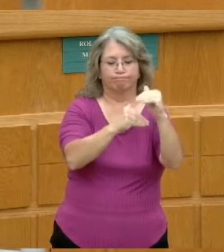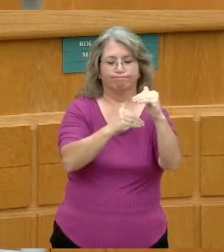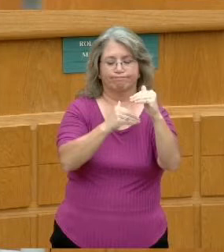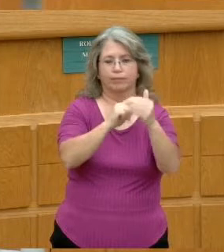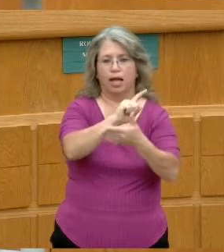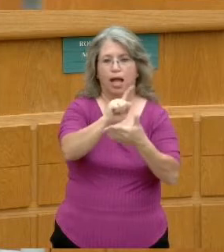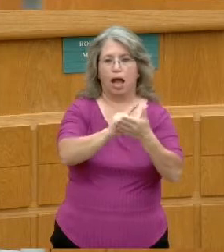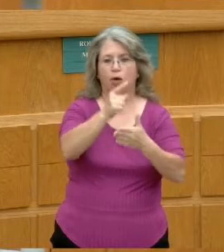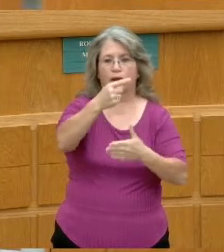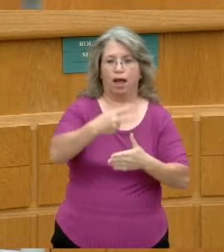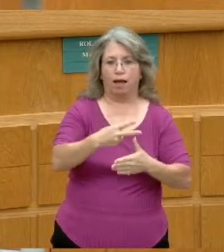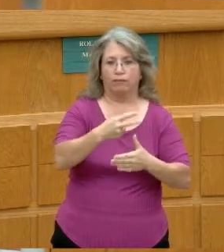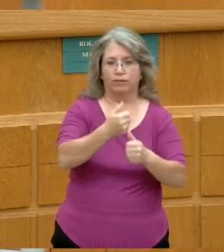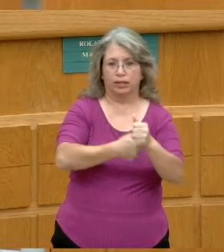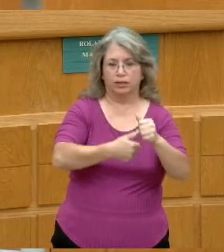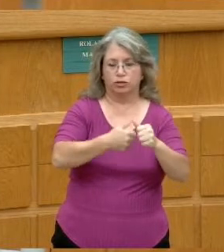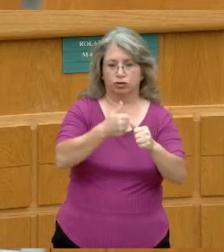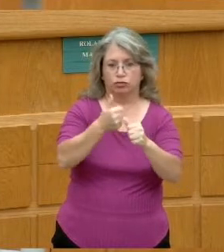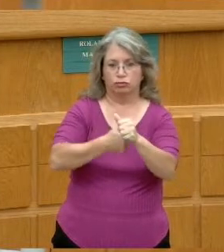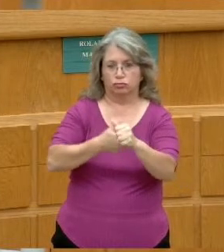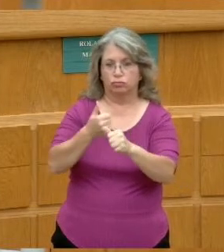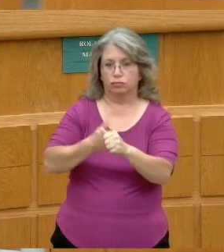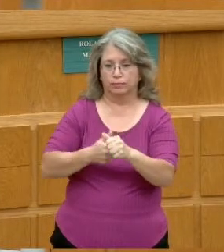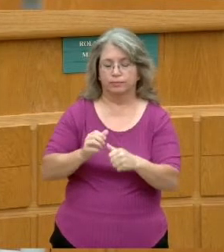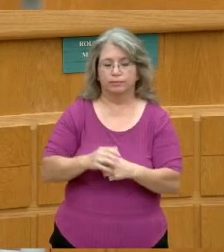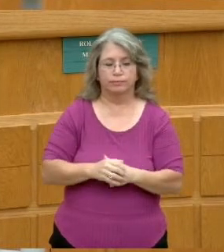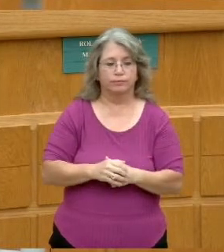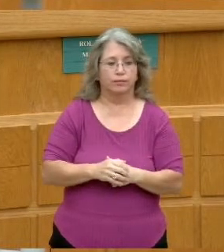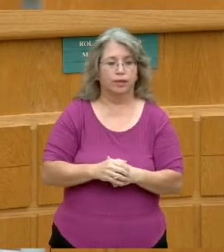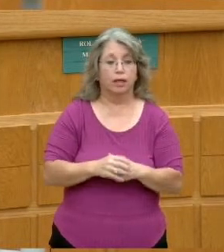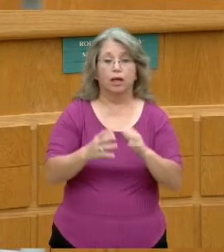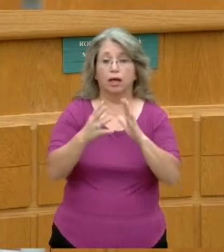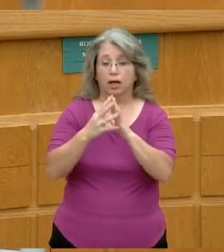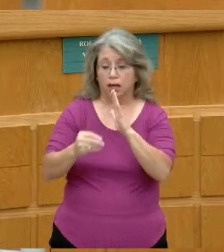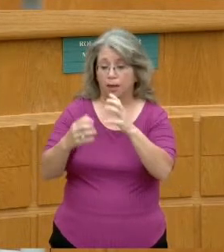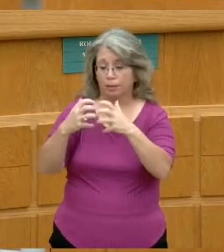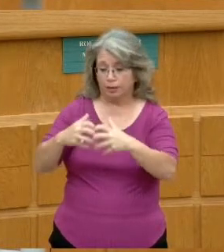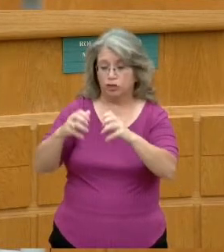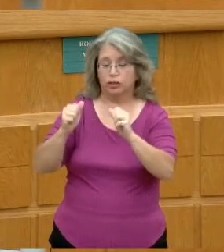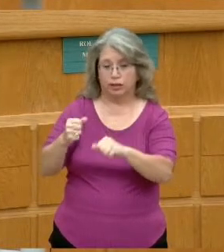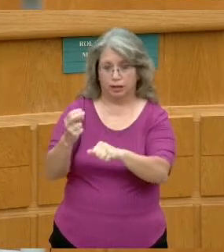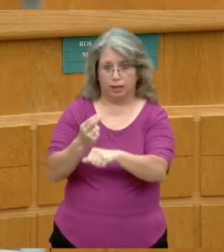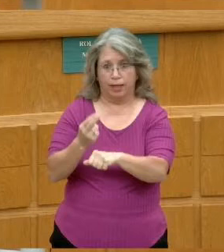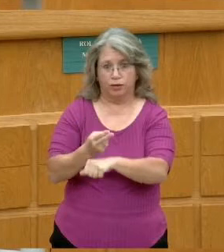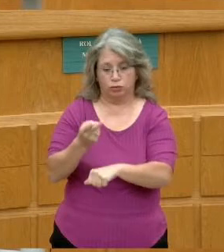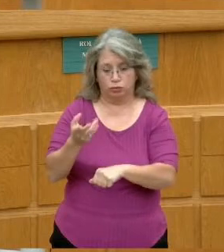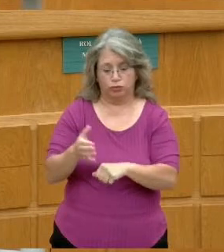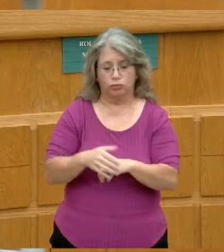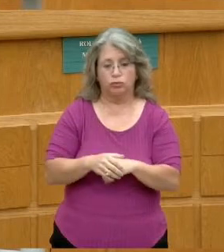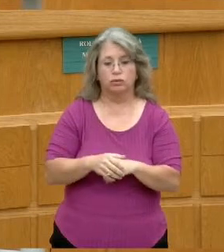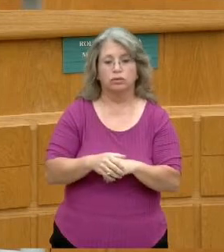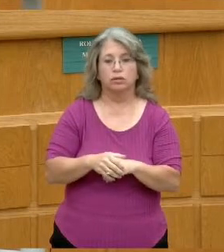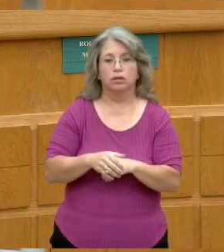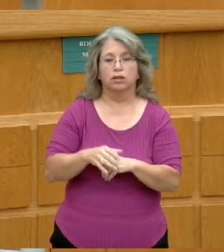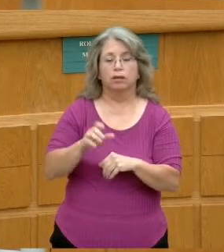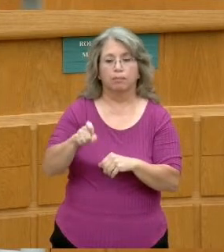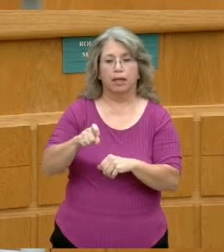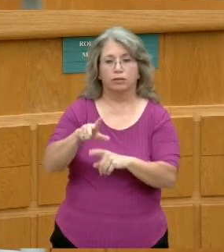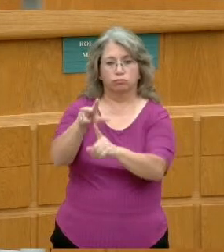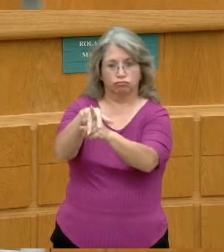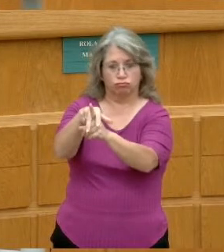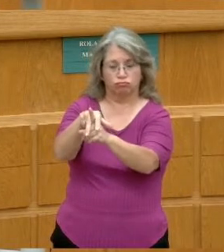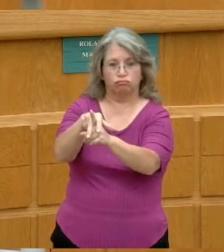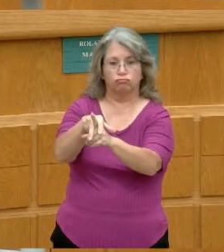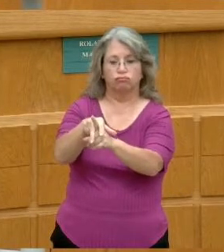half each session. The copy machine use will be available as well, and reservations will be required for that. There's a